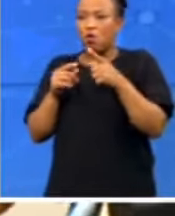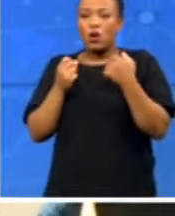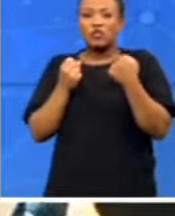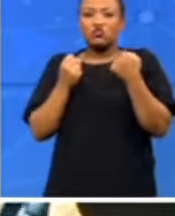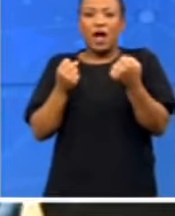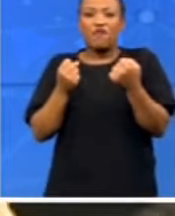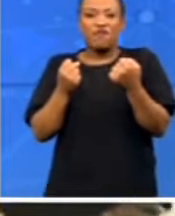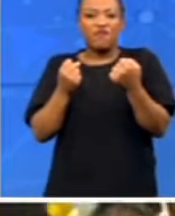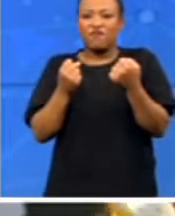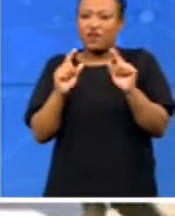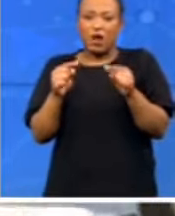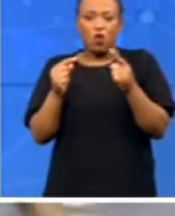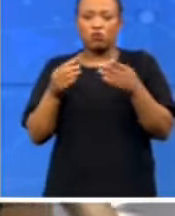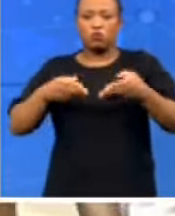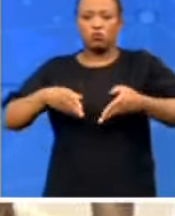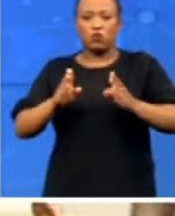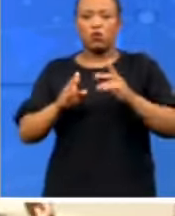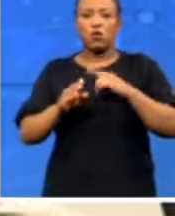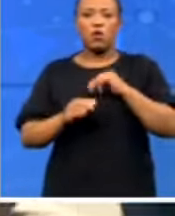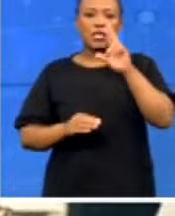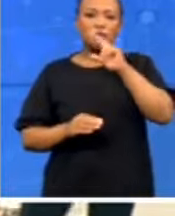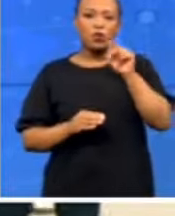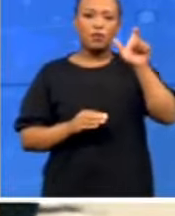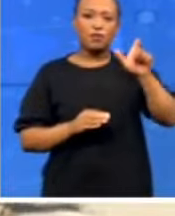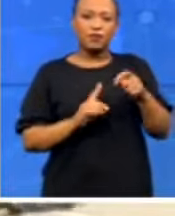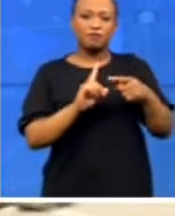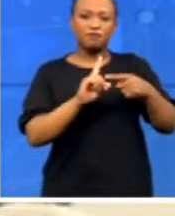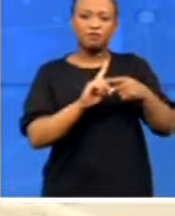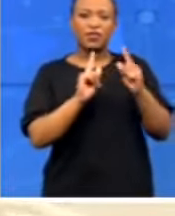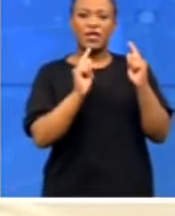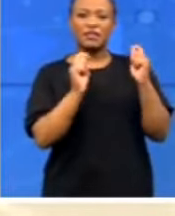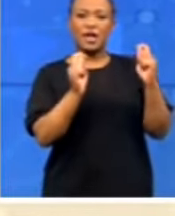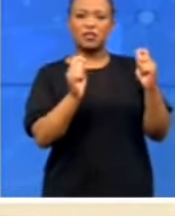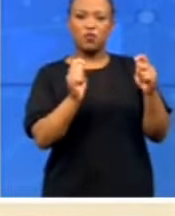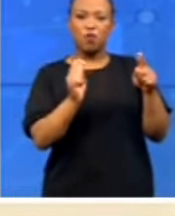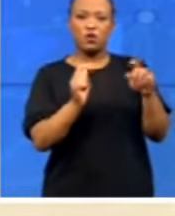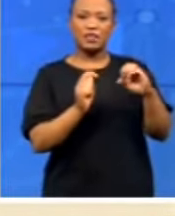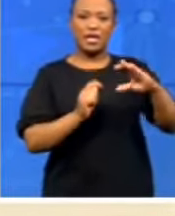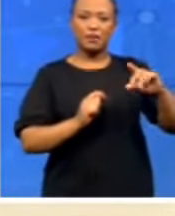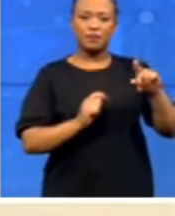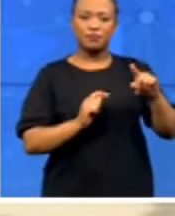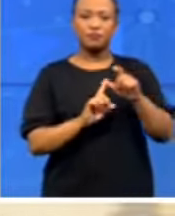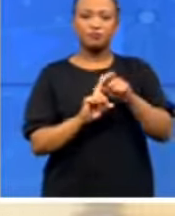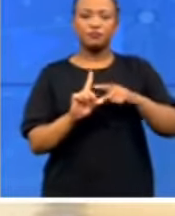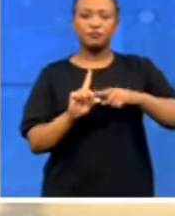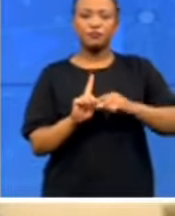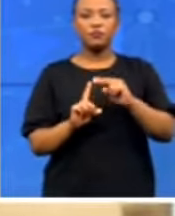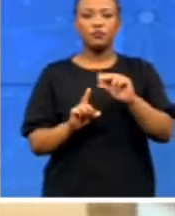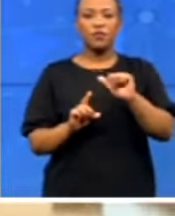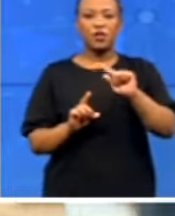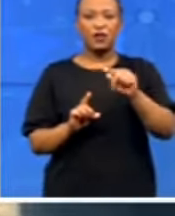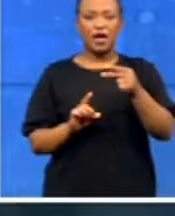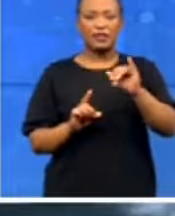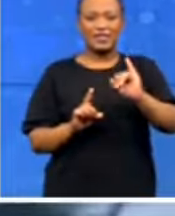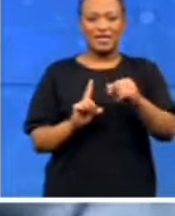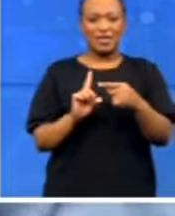the spokesperson of Transport Department in the Eastern Cape, Mr. Unathi Pingose. Mr., thank you very much for joining us. This is